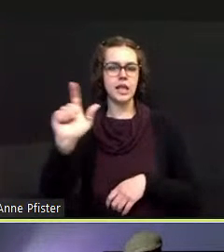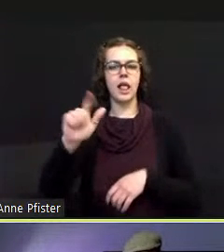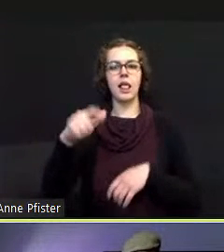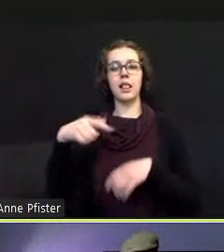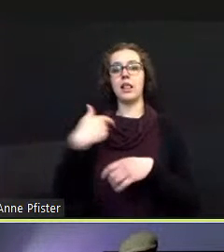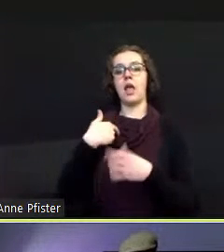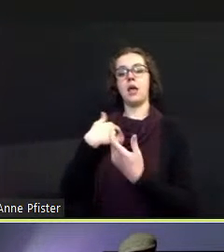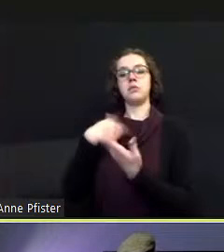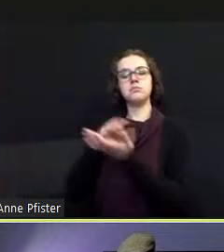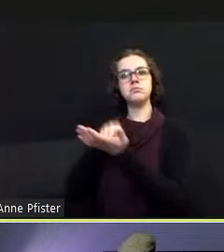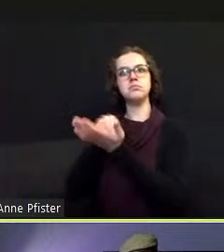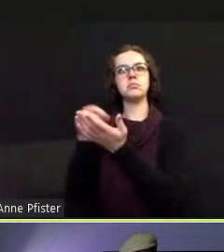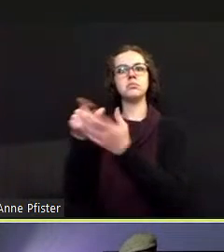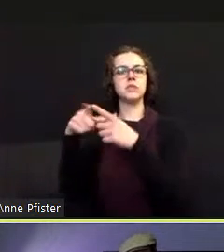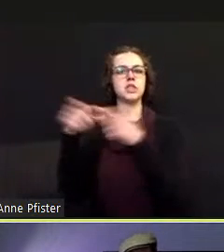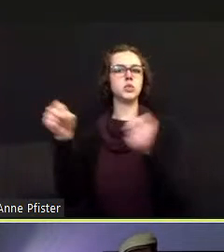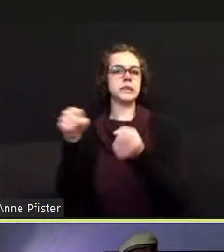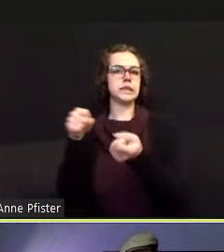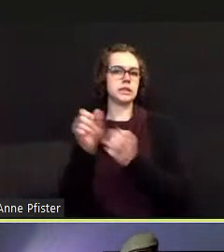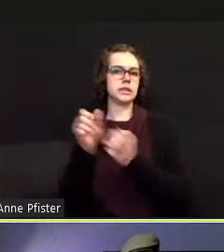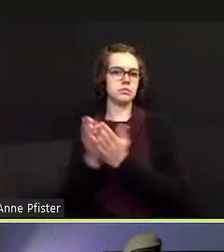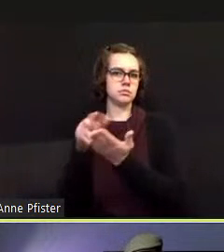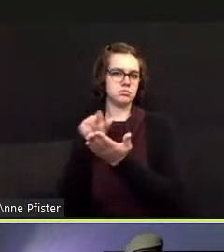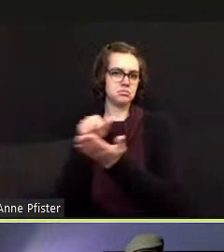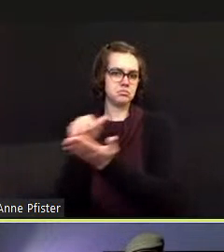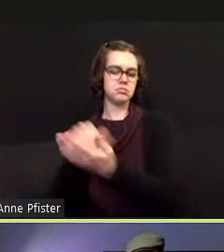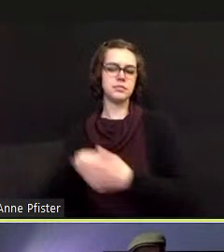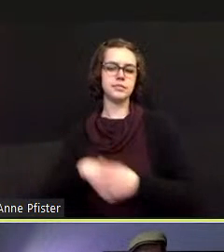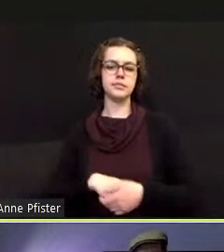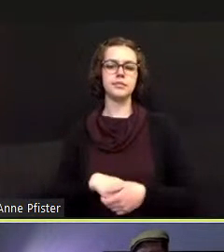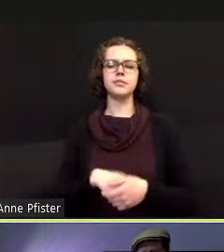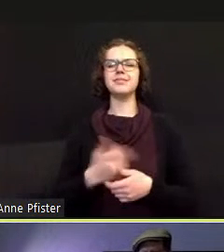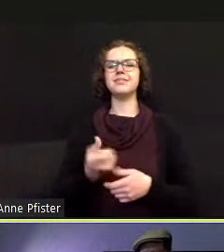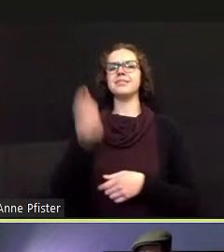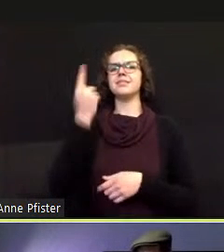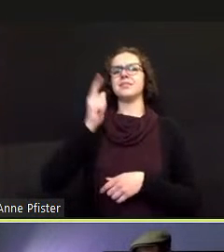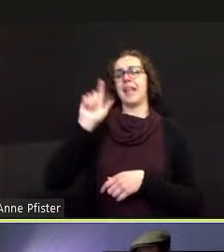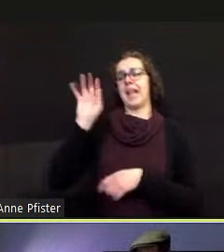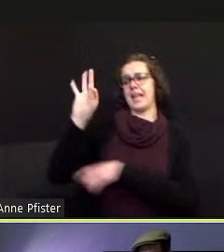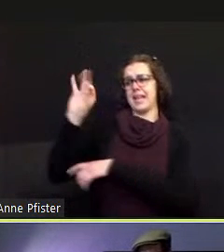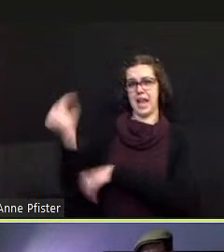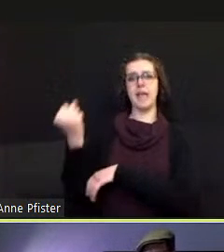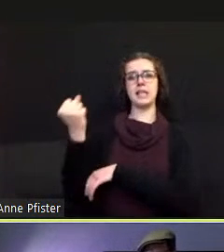linguistic literature. But also at that time, we were seeing that,